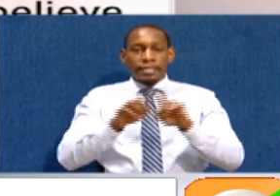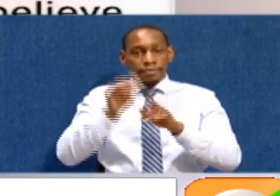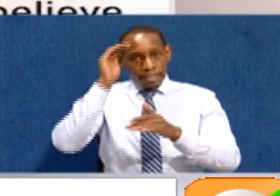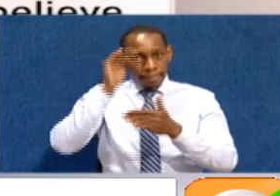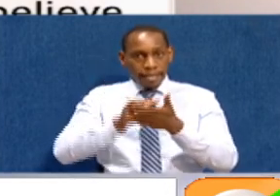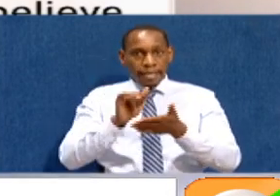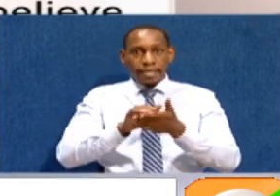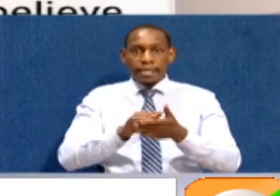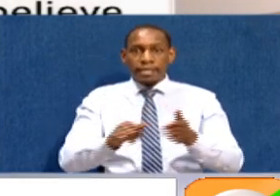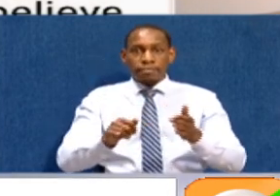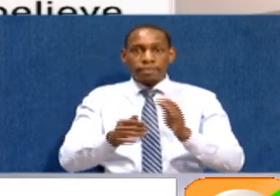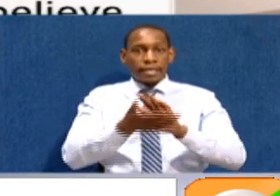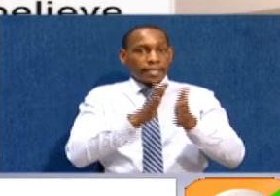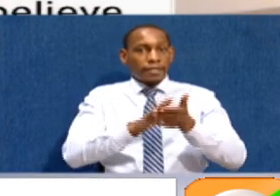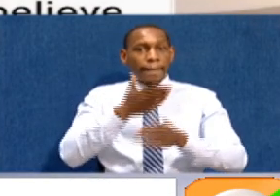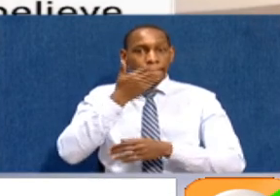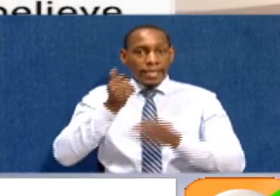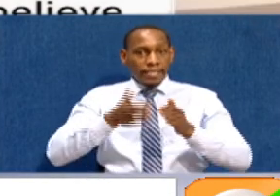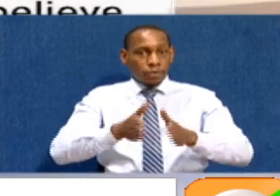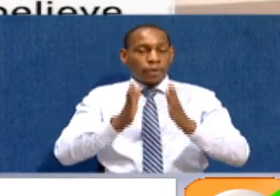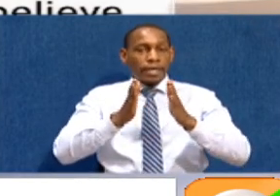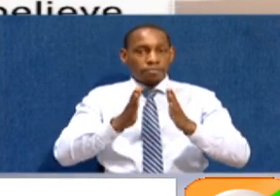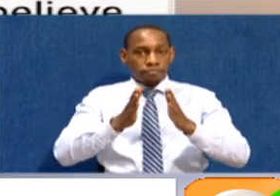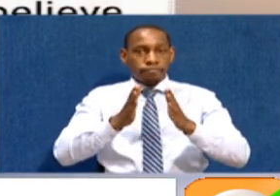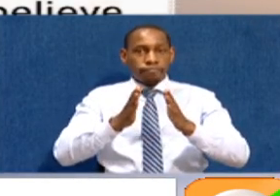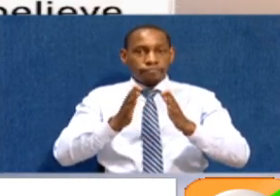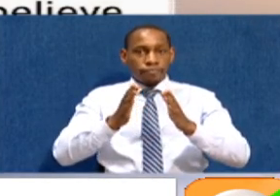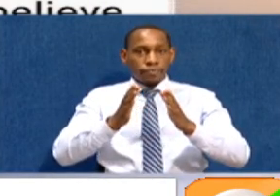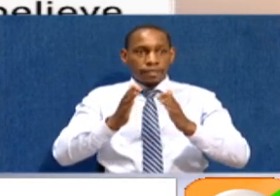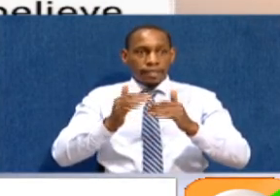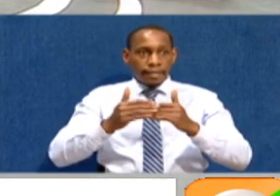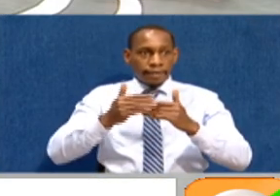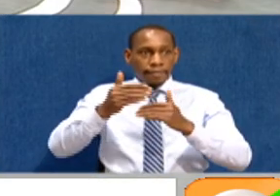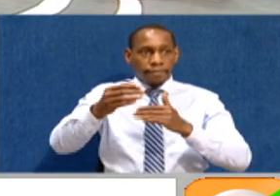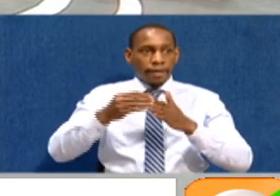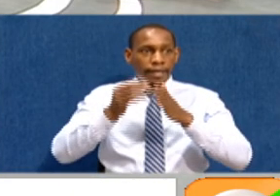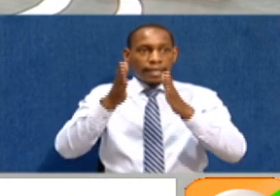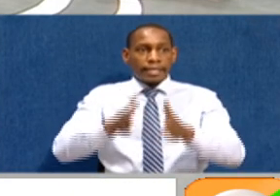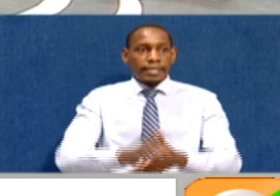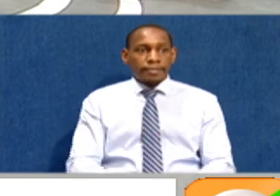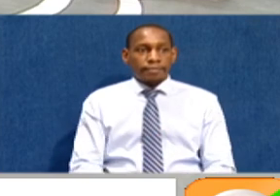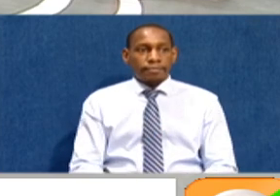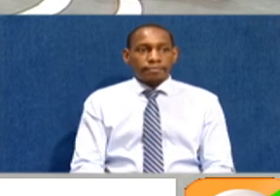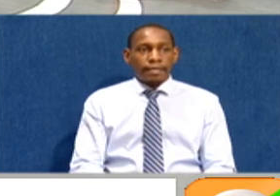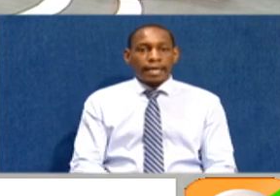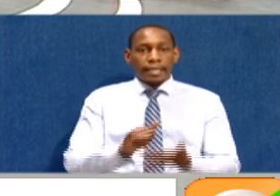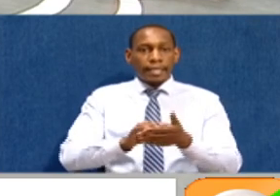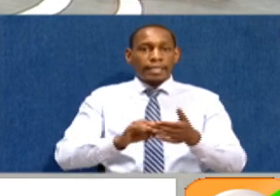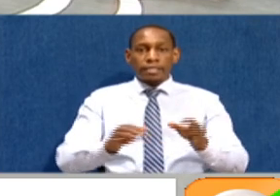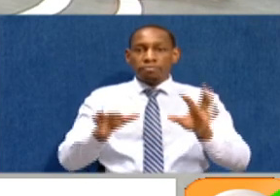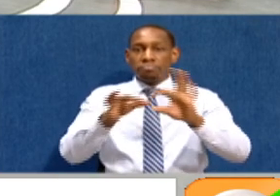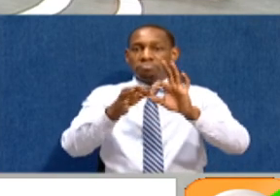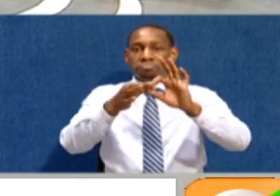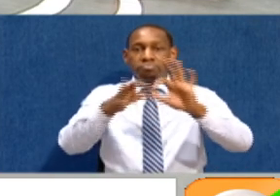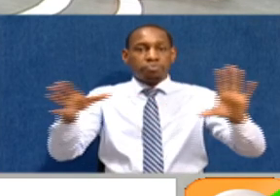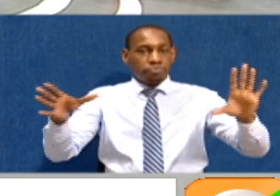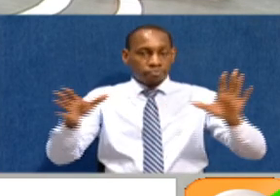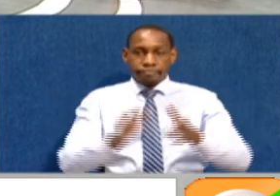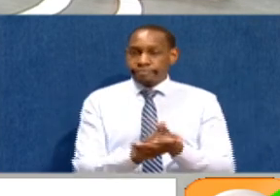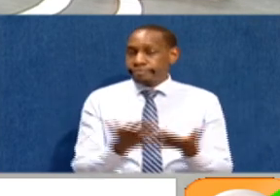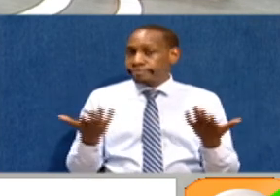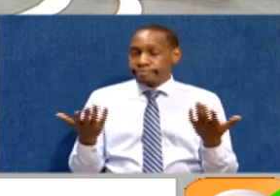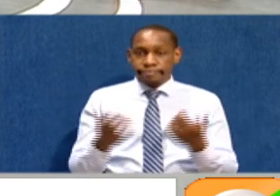believe that reconciliation is the best way to go for our leaders. Well, you know, that marriage is already over, like you guys said,